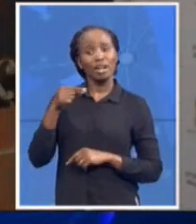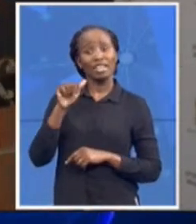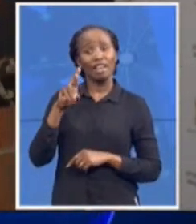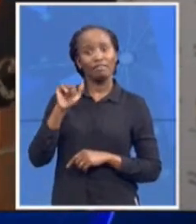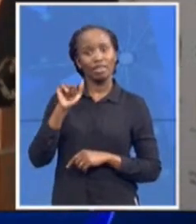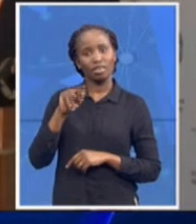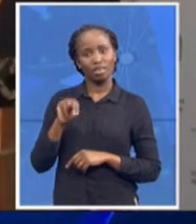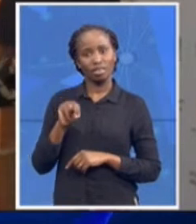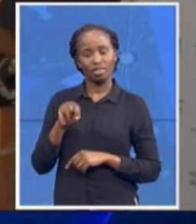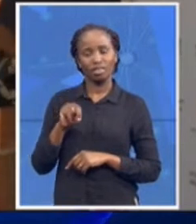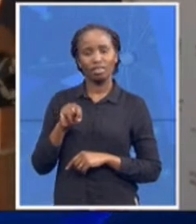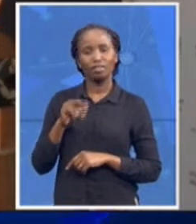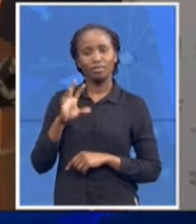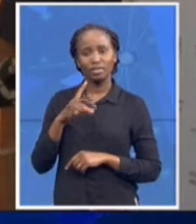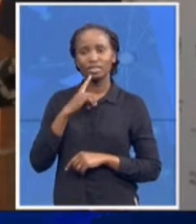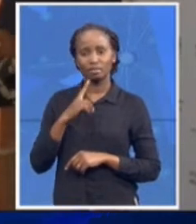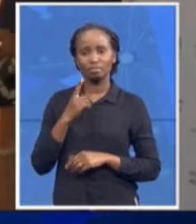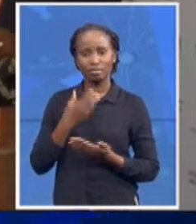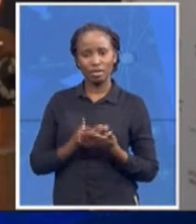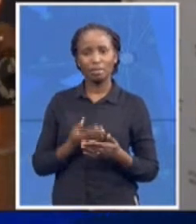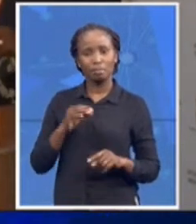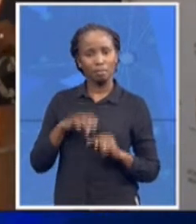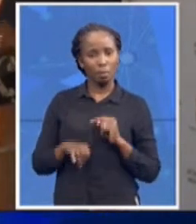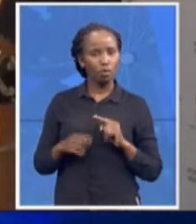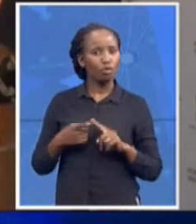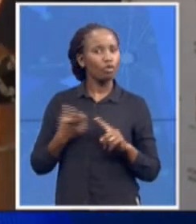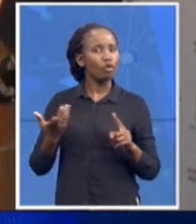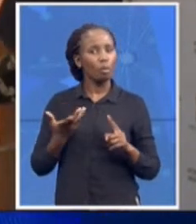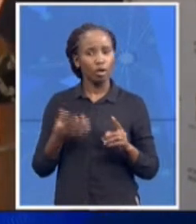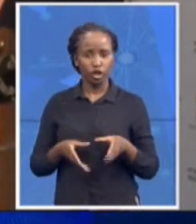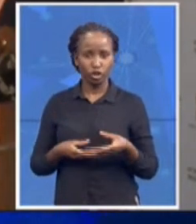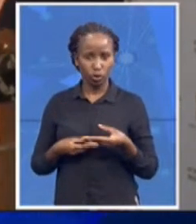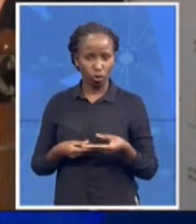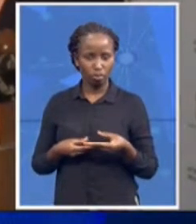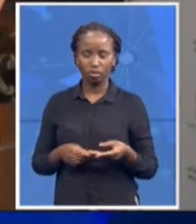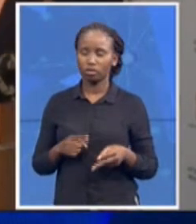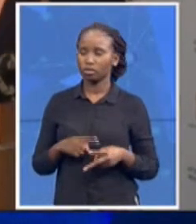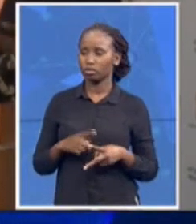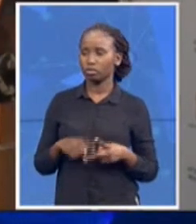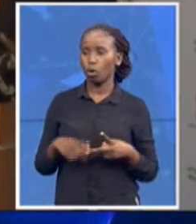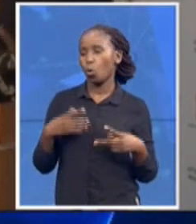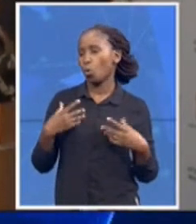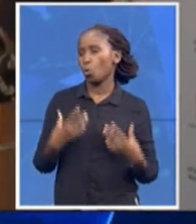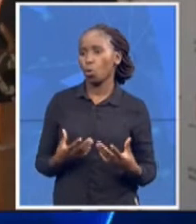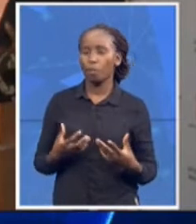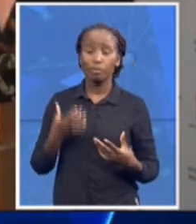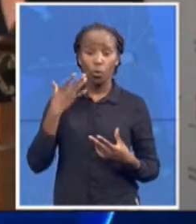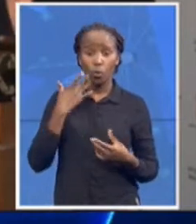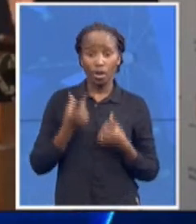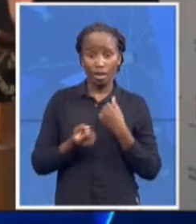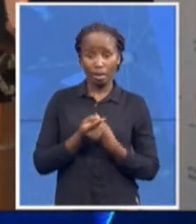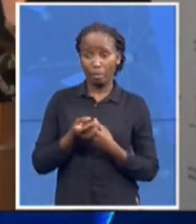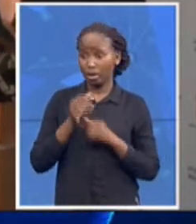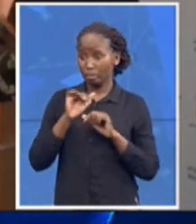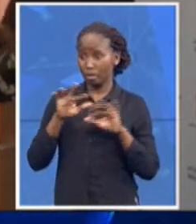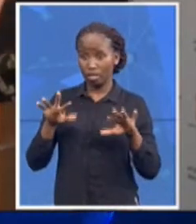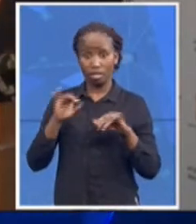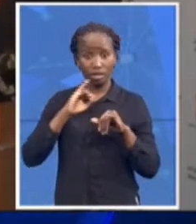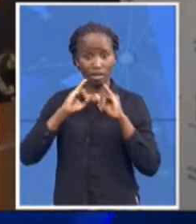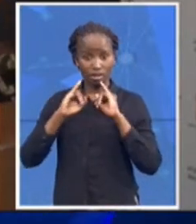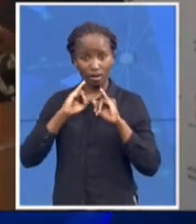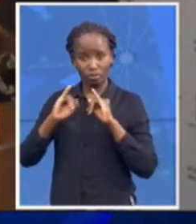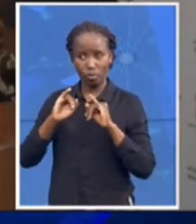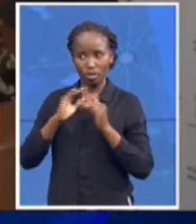on documents or when you interview people that are trying to hide something. For now,